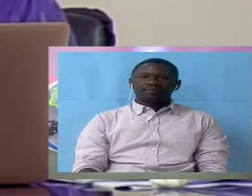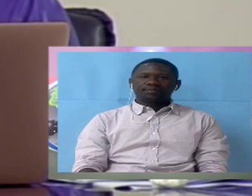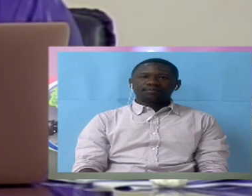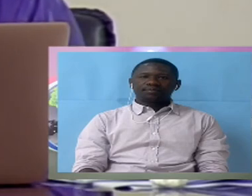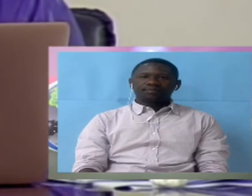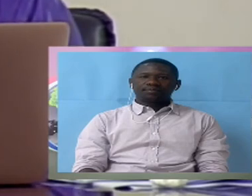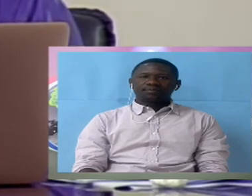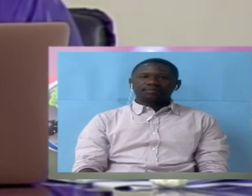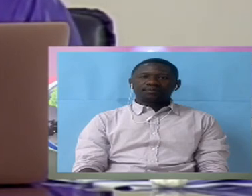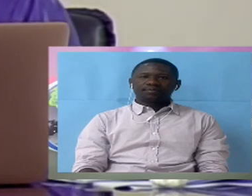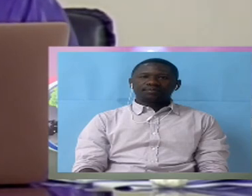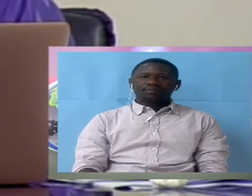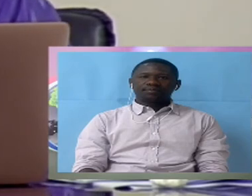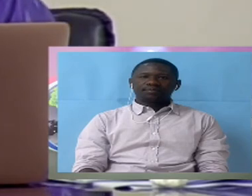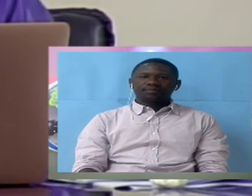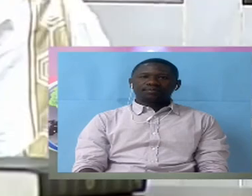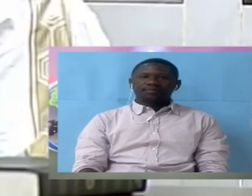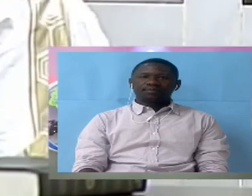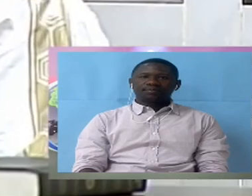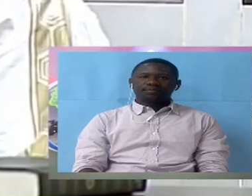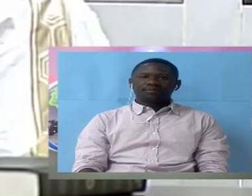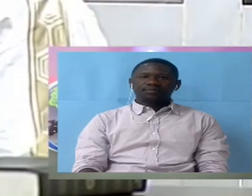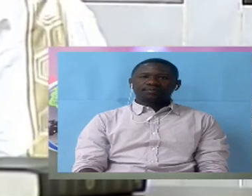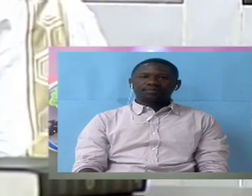Can you please state your names for the commission?